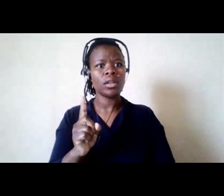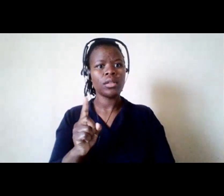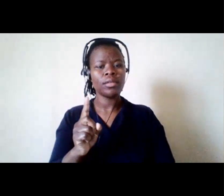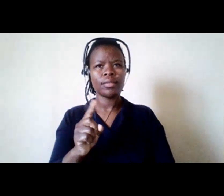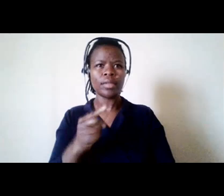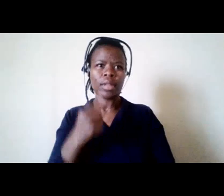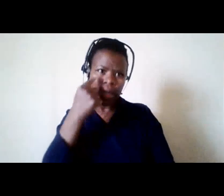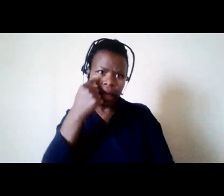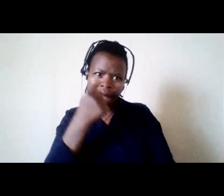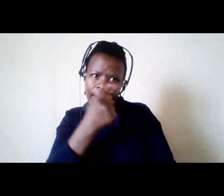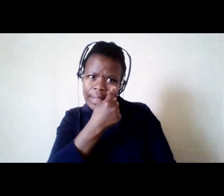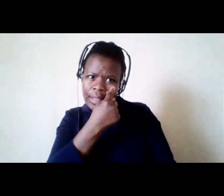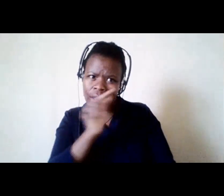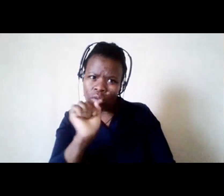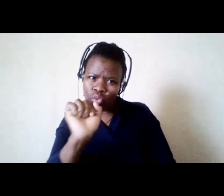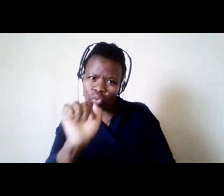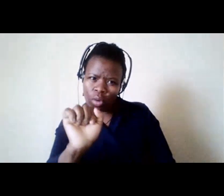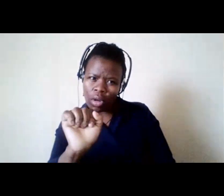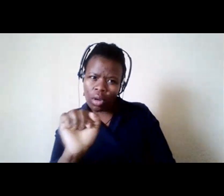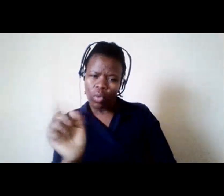with